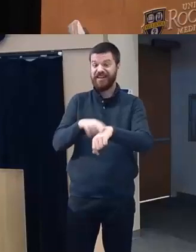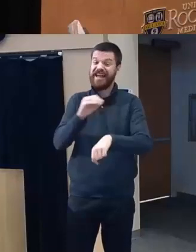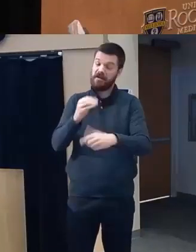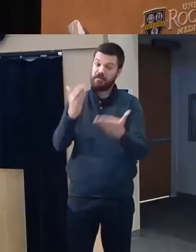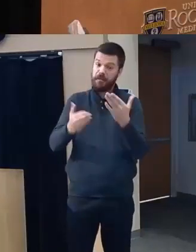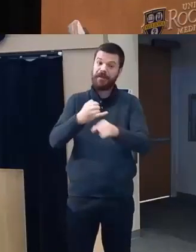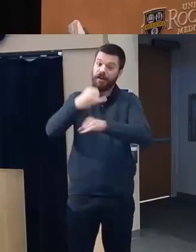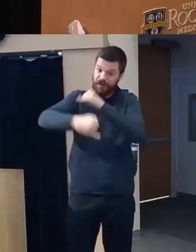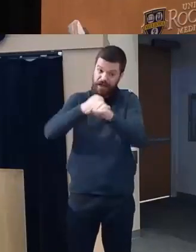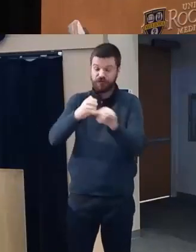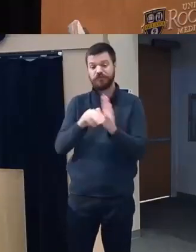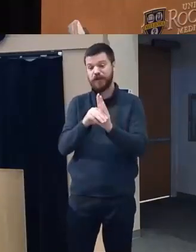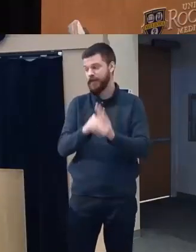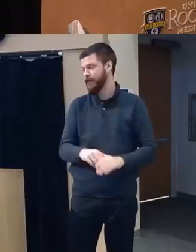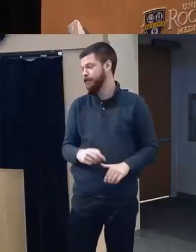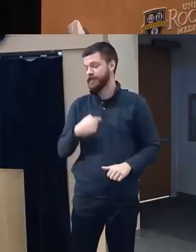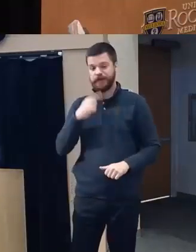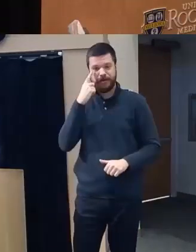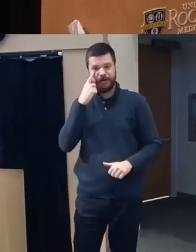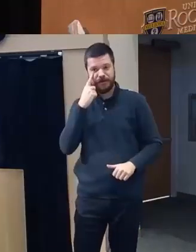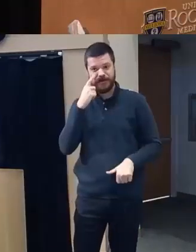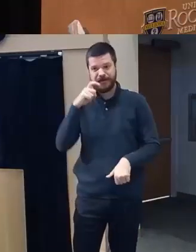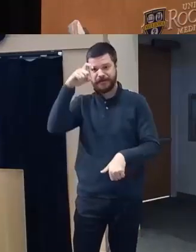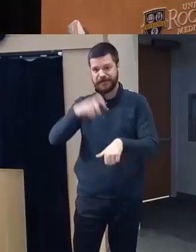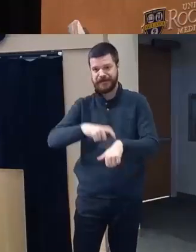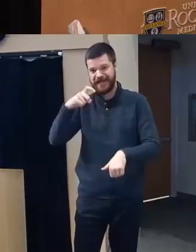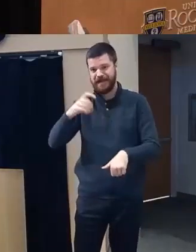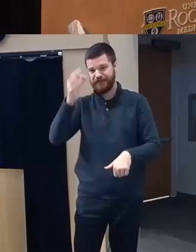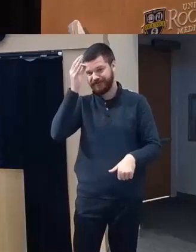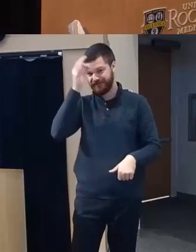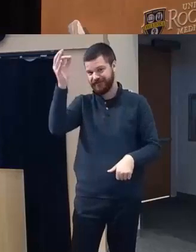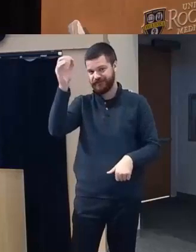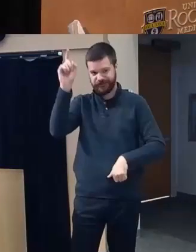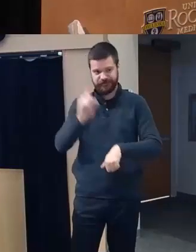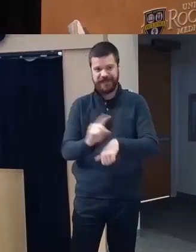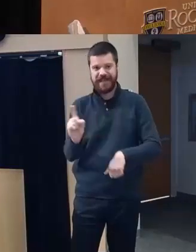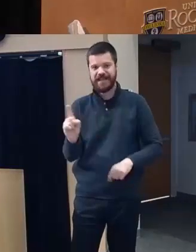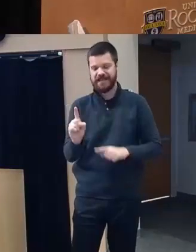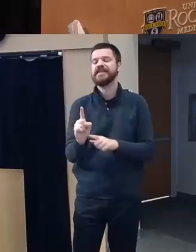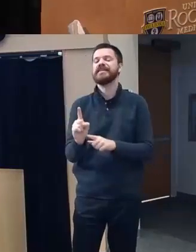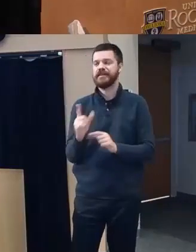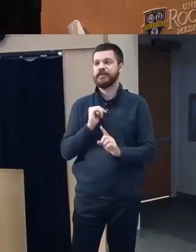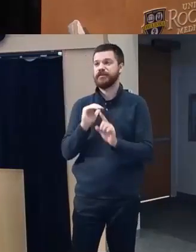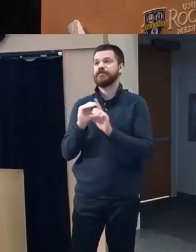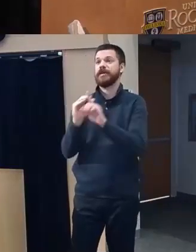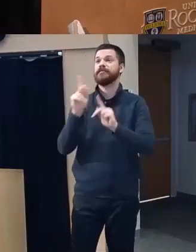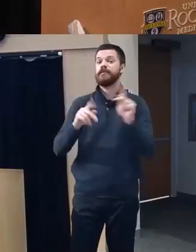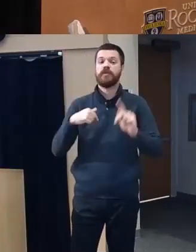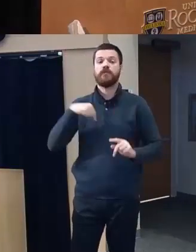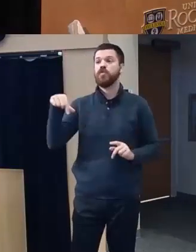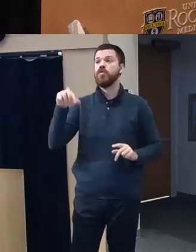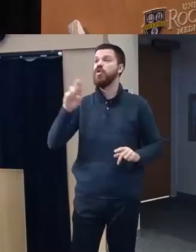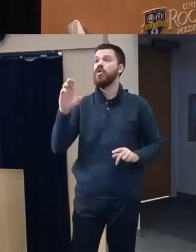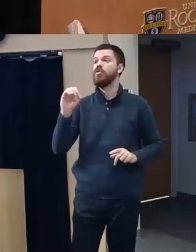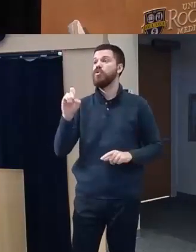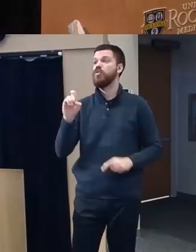So looking at the time here, we're just about at the hour. I just want to remind people there's a QR code if